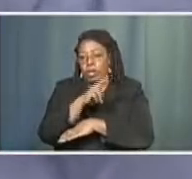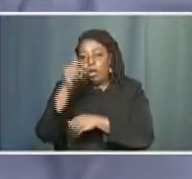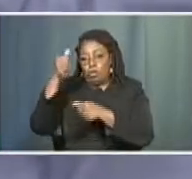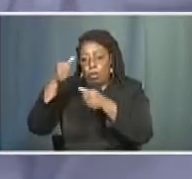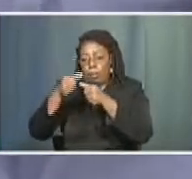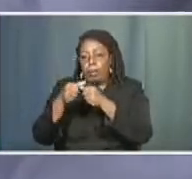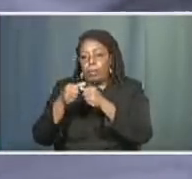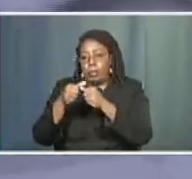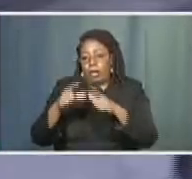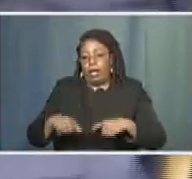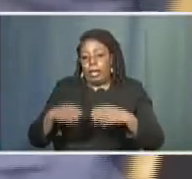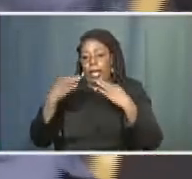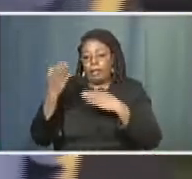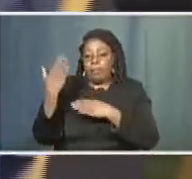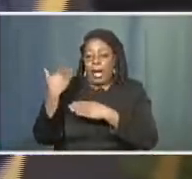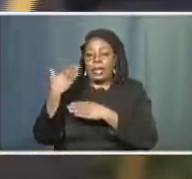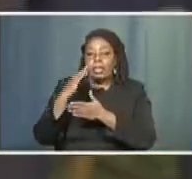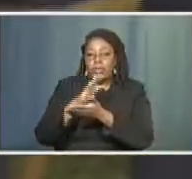the school.